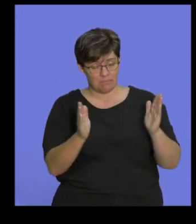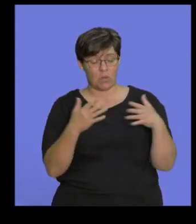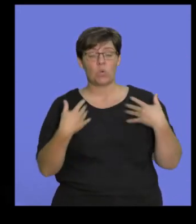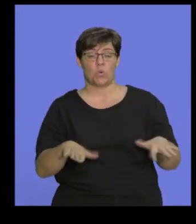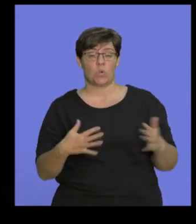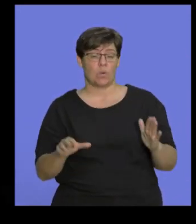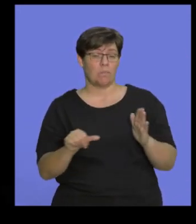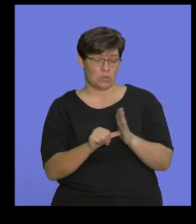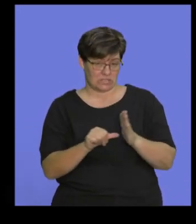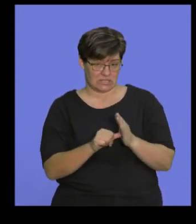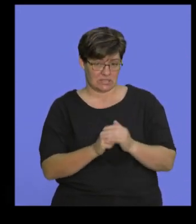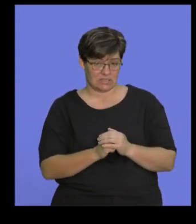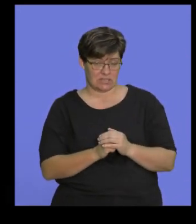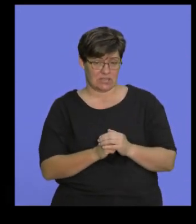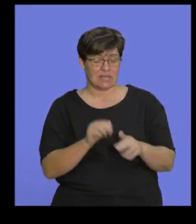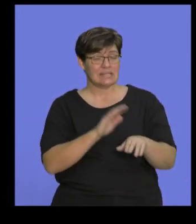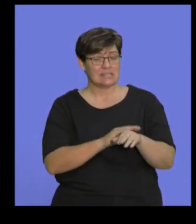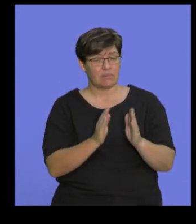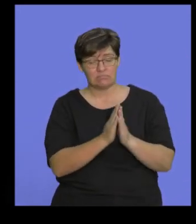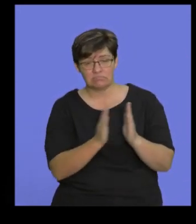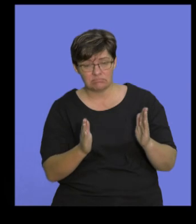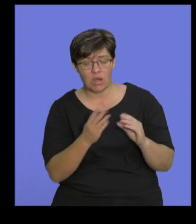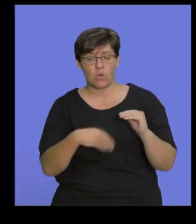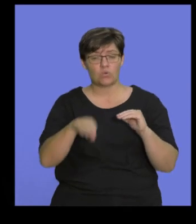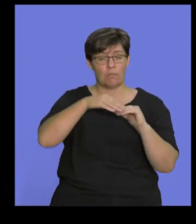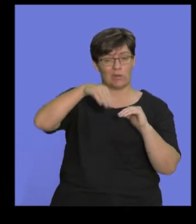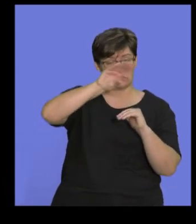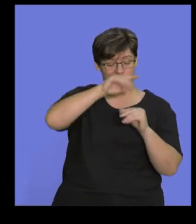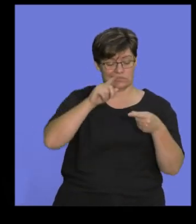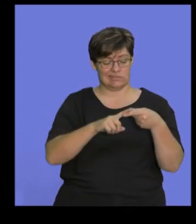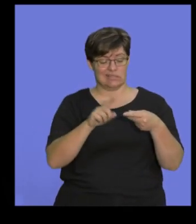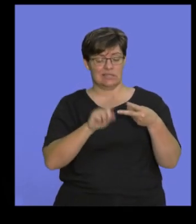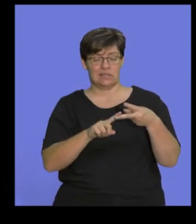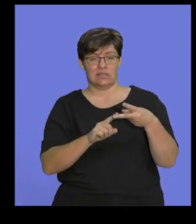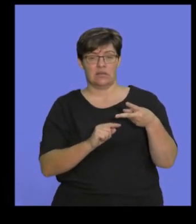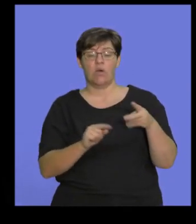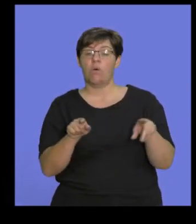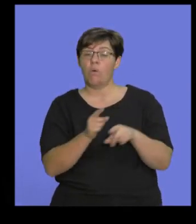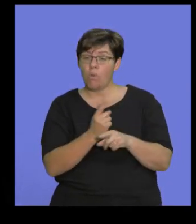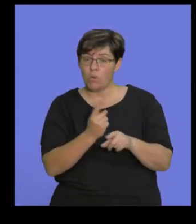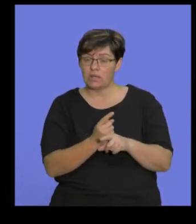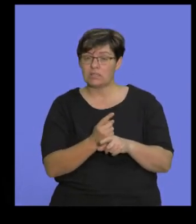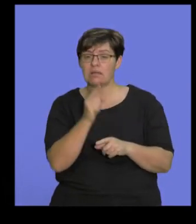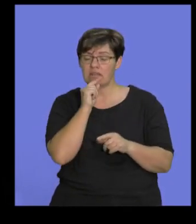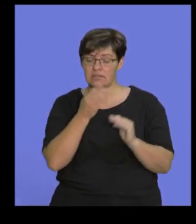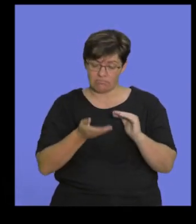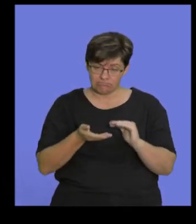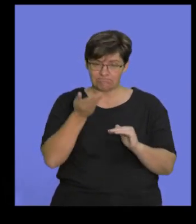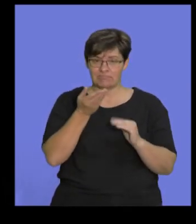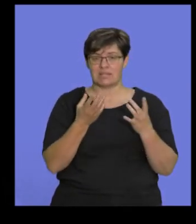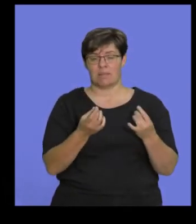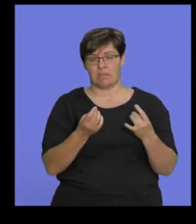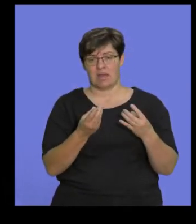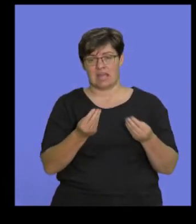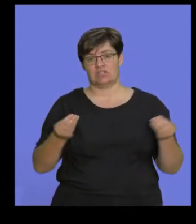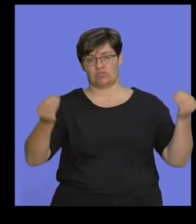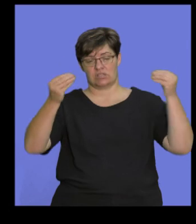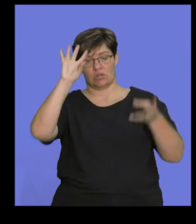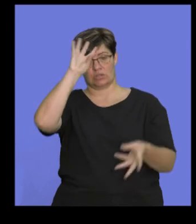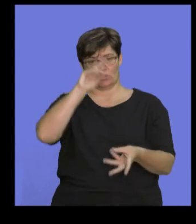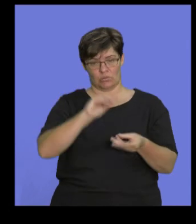important. There's a time period for compounding, and also you always need to add an increased amount of interest to the